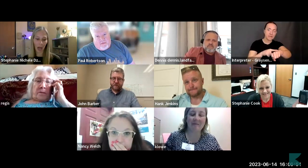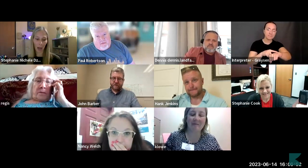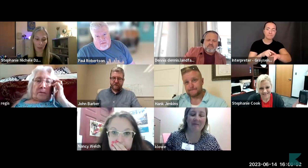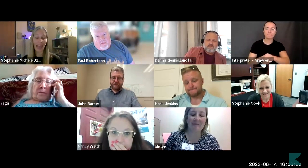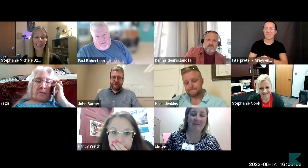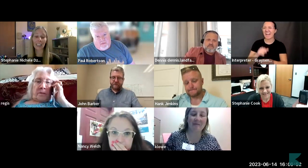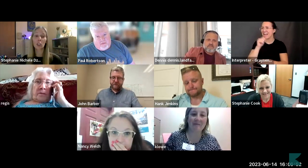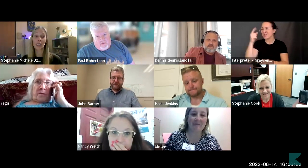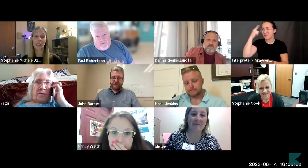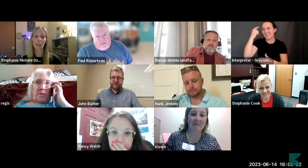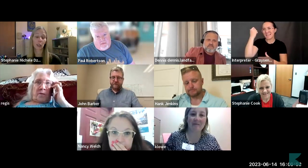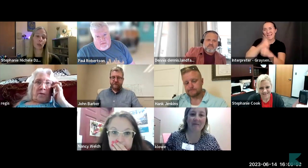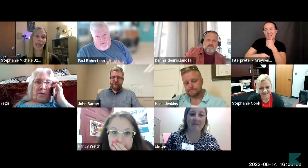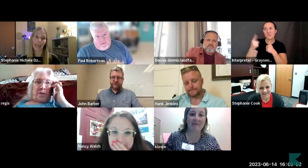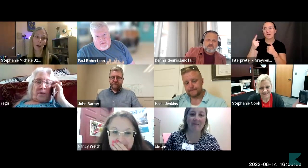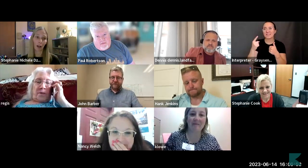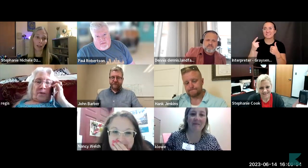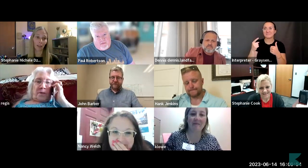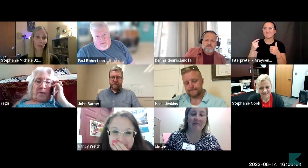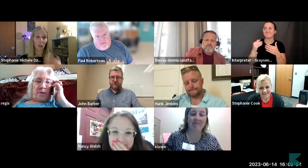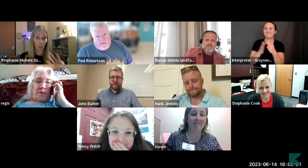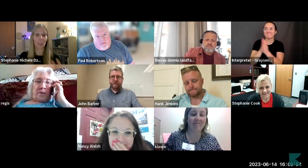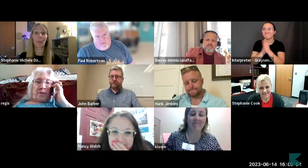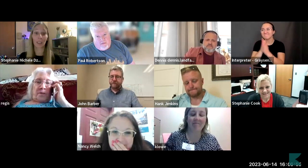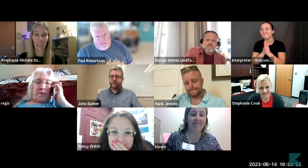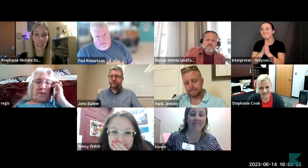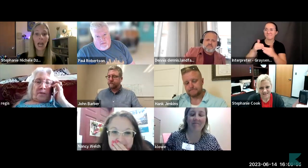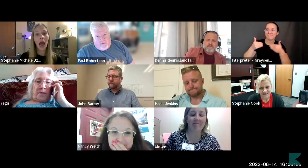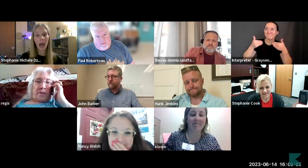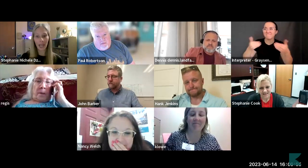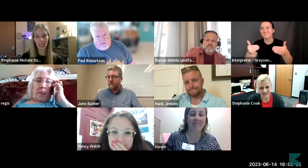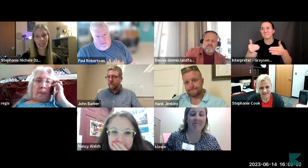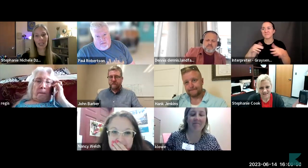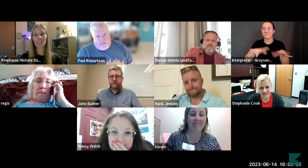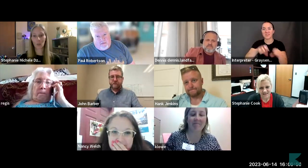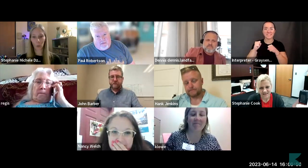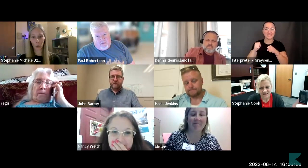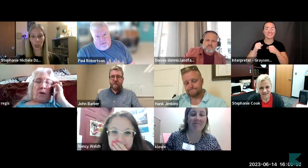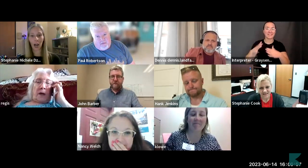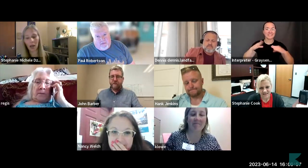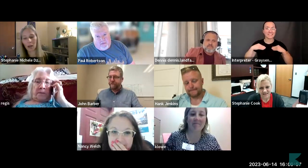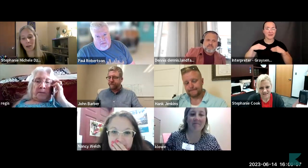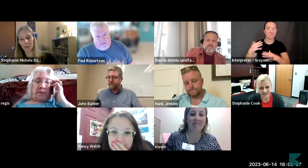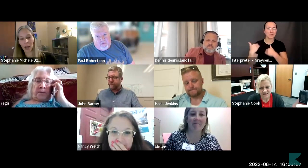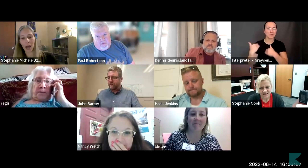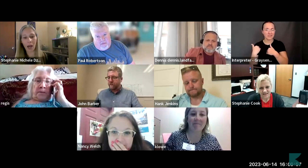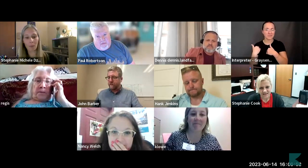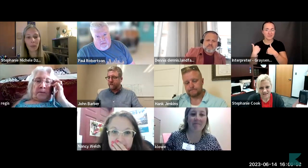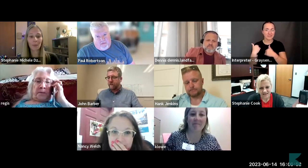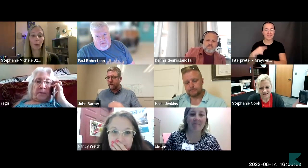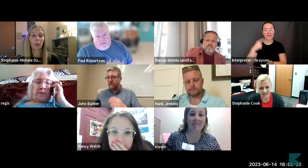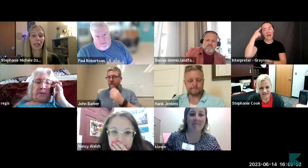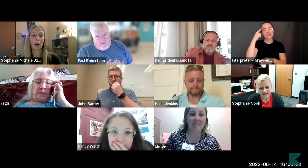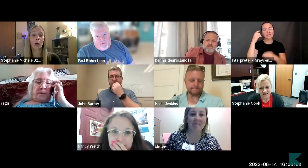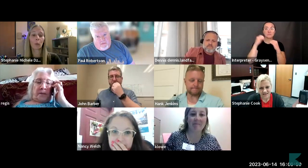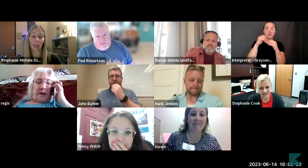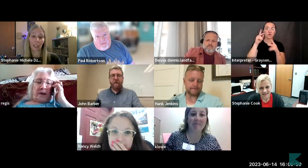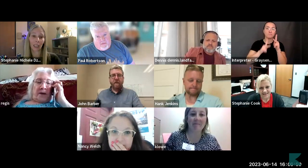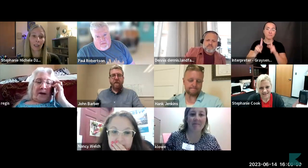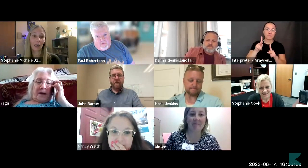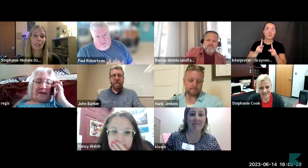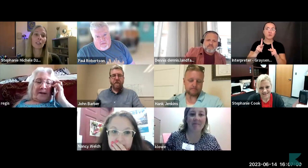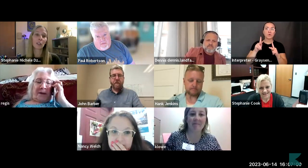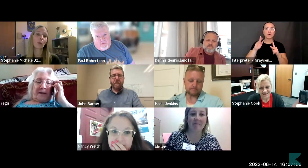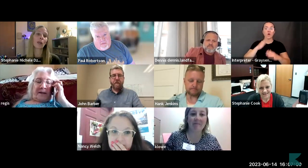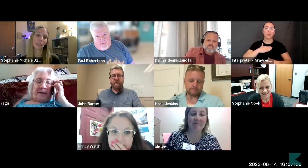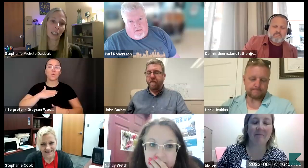truly anxious to take on this responsibility. I think it's more of people that are